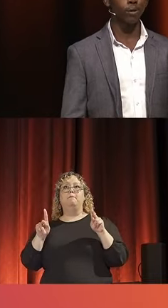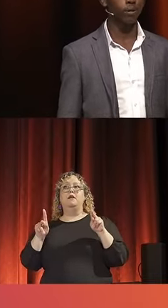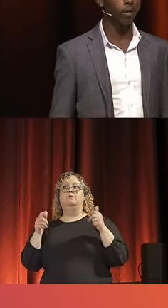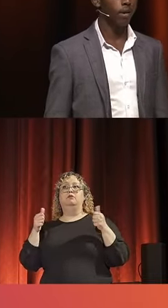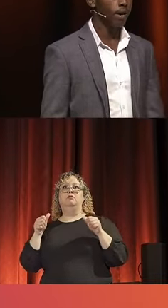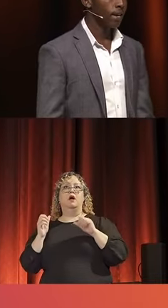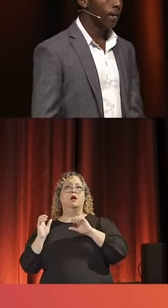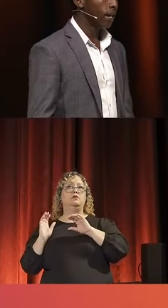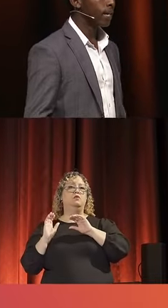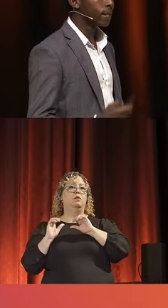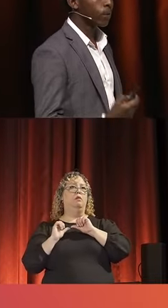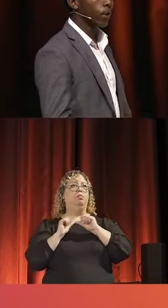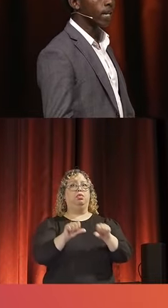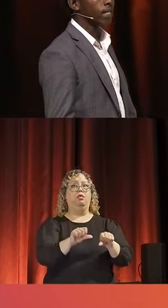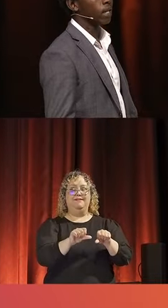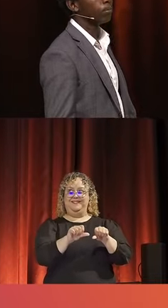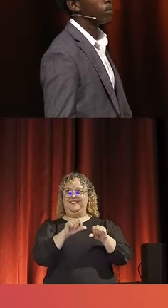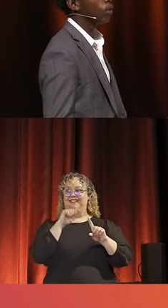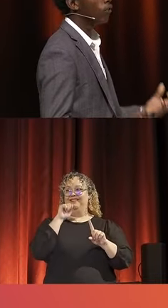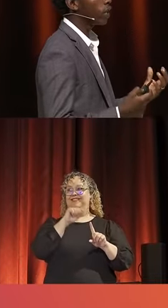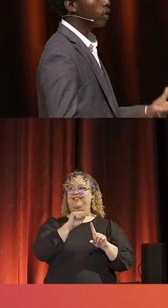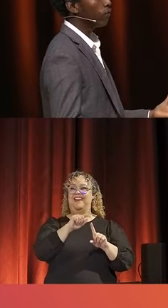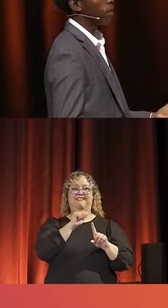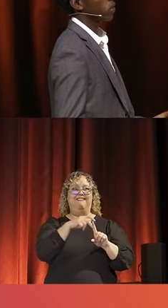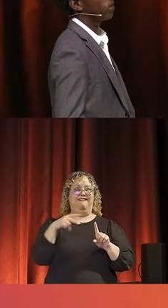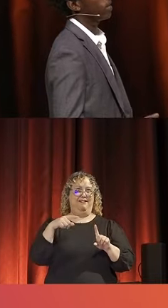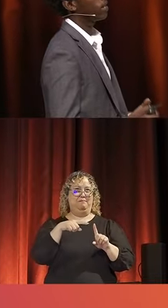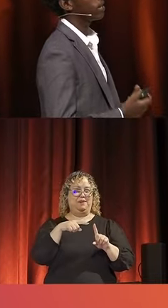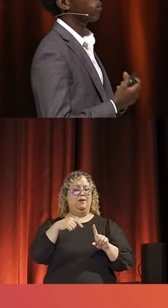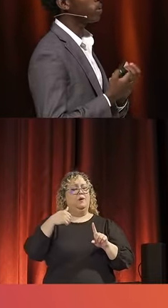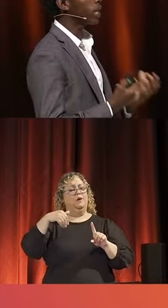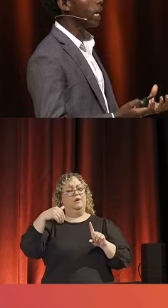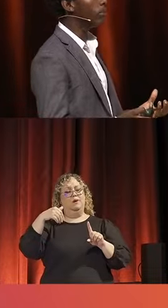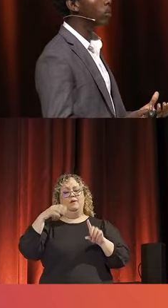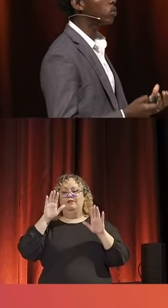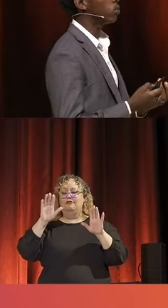M-Pesa. It's a great example of an innovation that